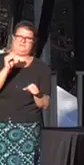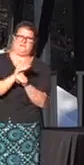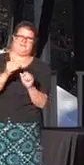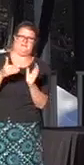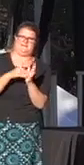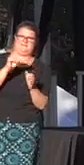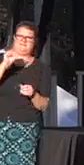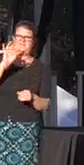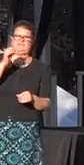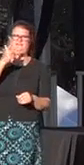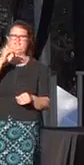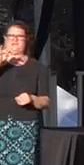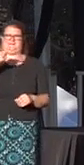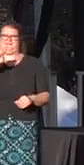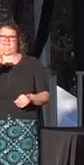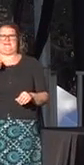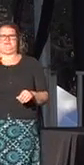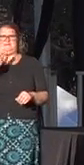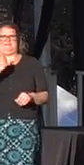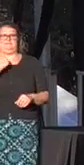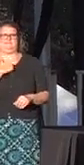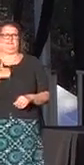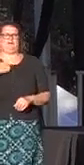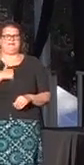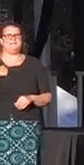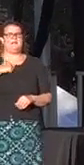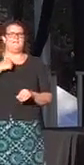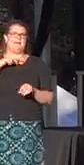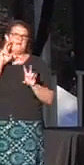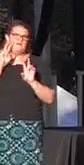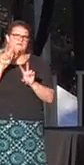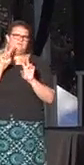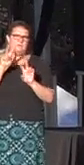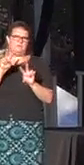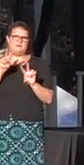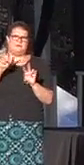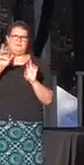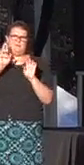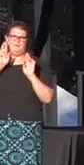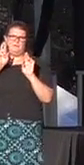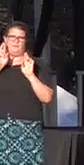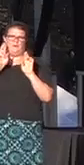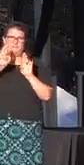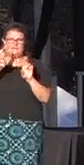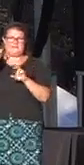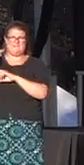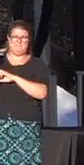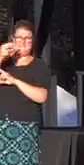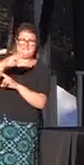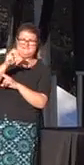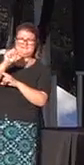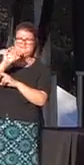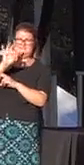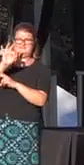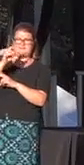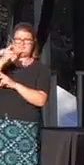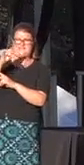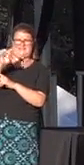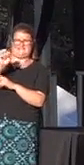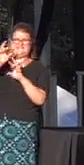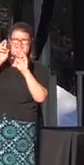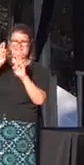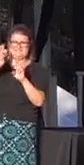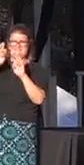San Francisco Giants, but I look forward to, hopefully we can beat the San Francisco Giants. We're 0-9 this year, so we need a